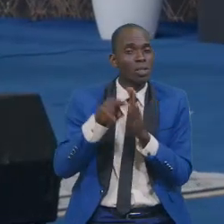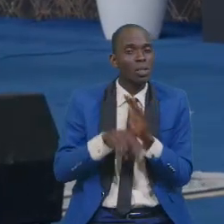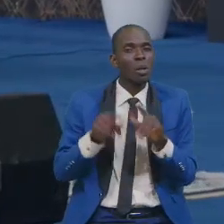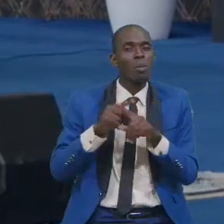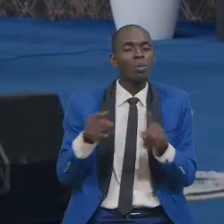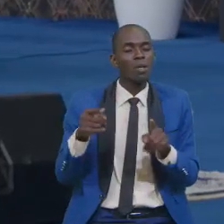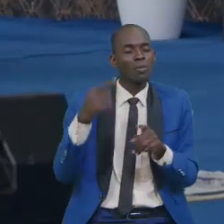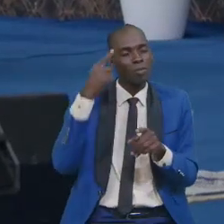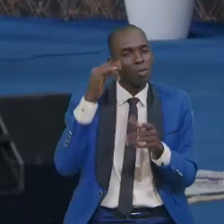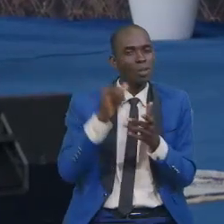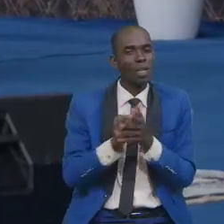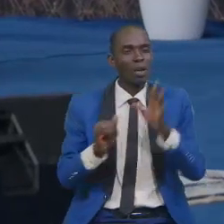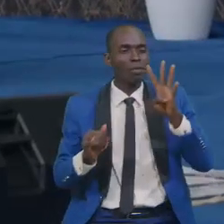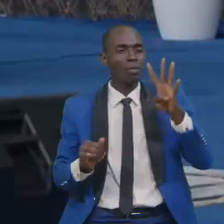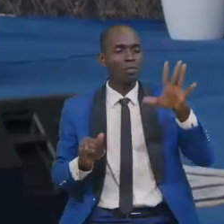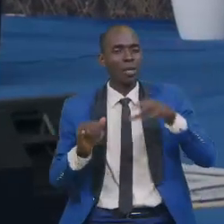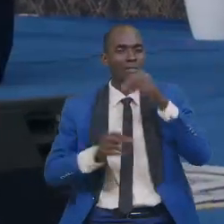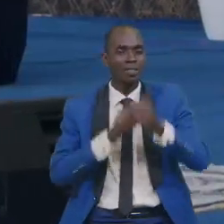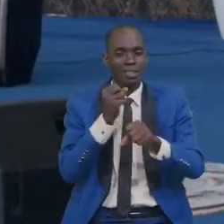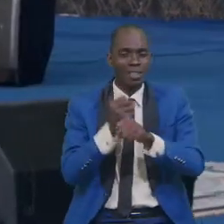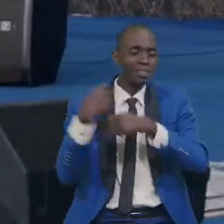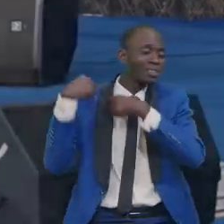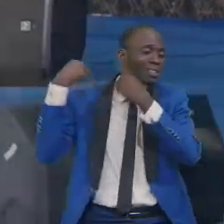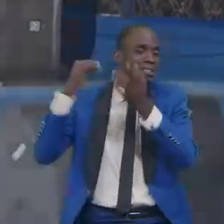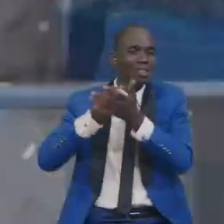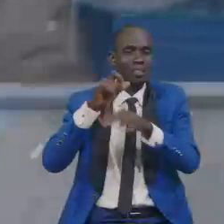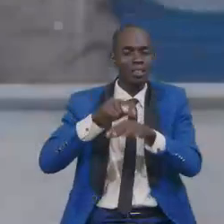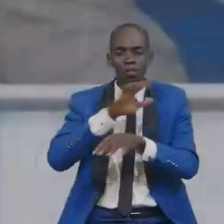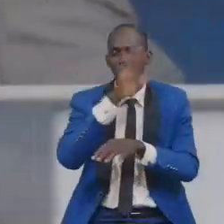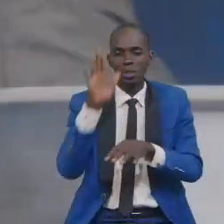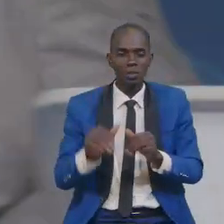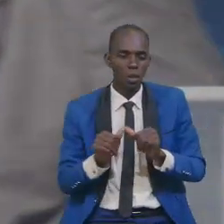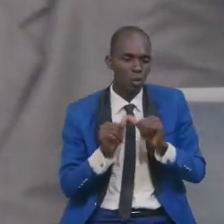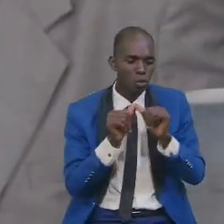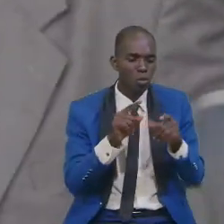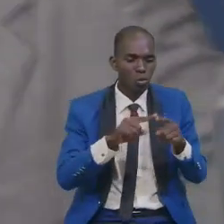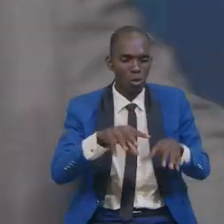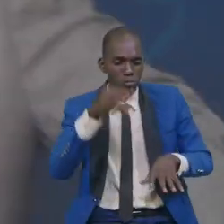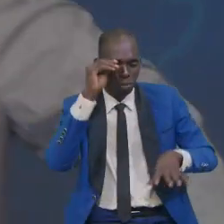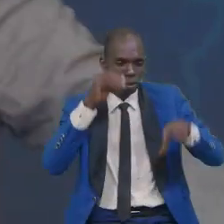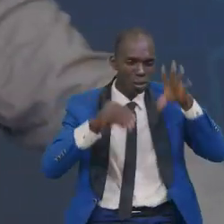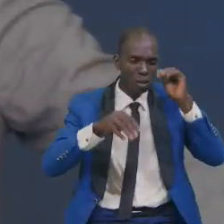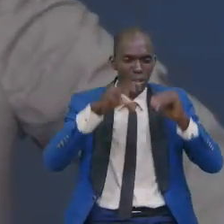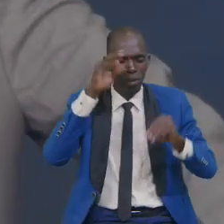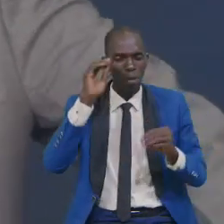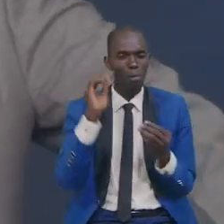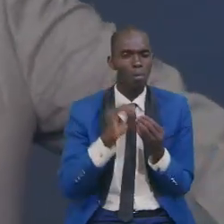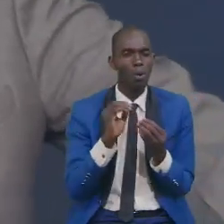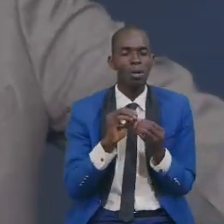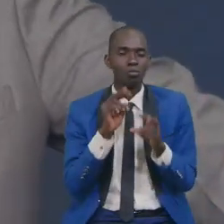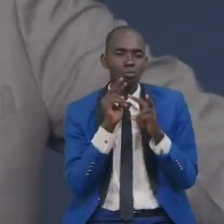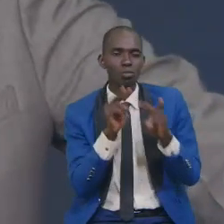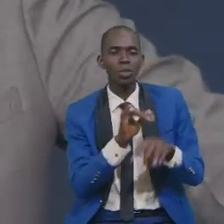years now you have not continued refreshing your mind and looking at the same thing you know